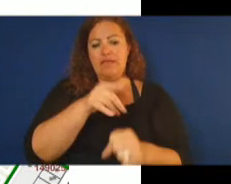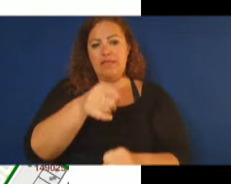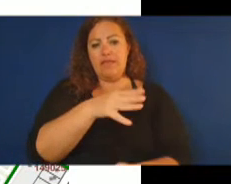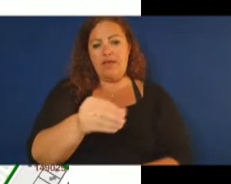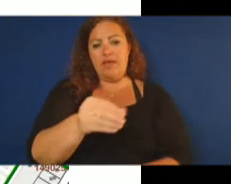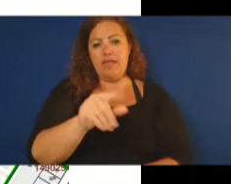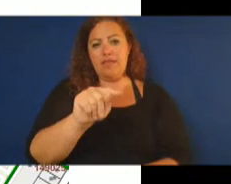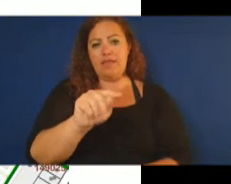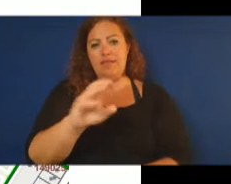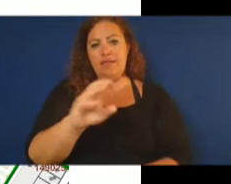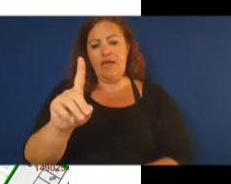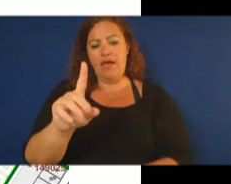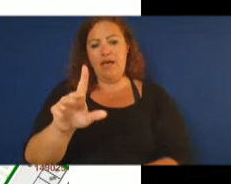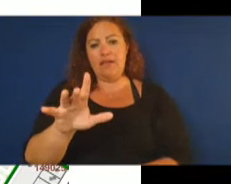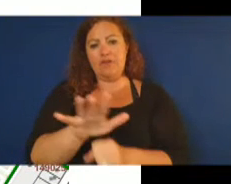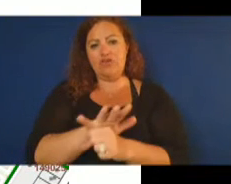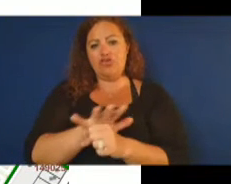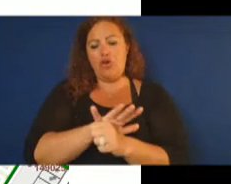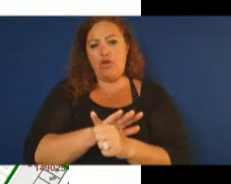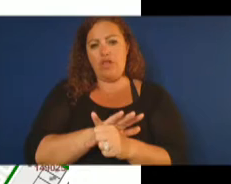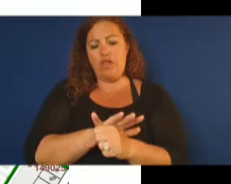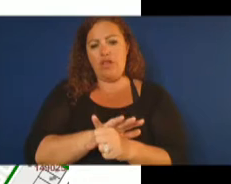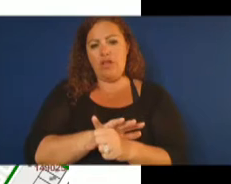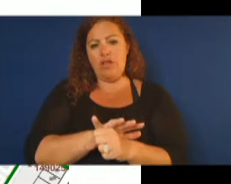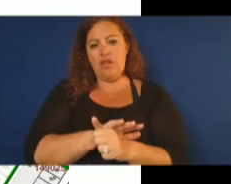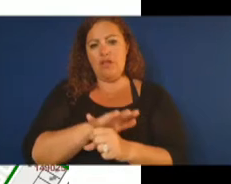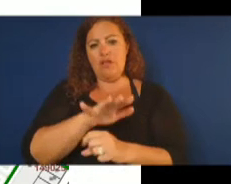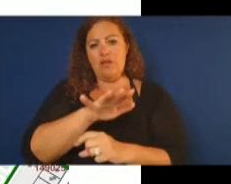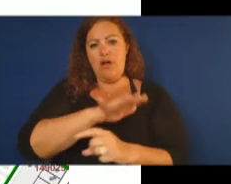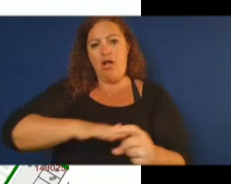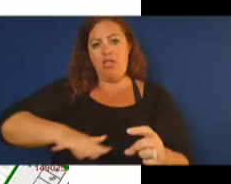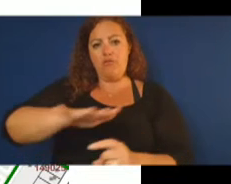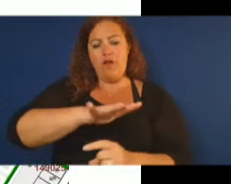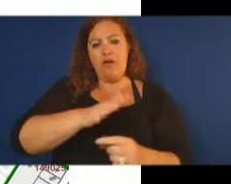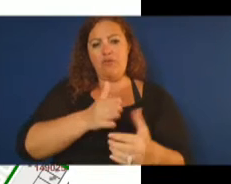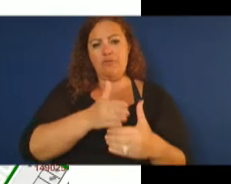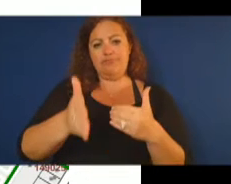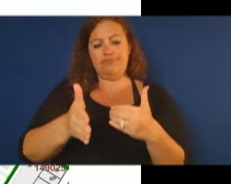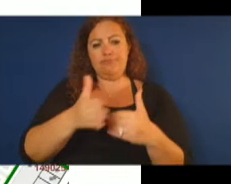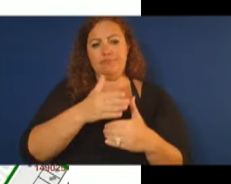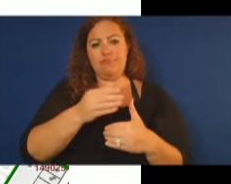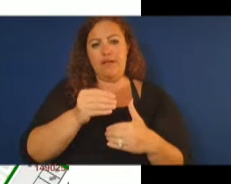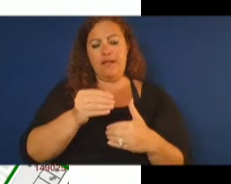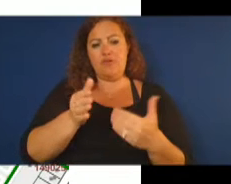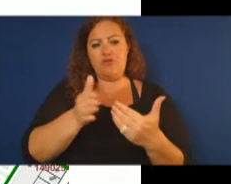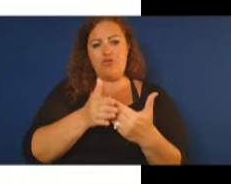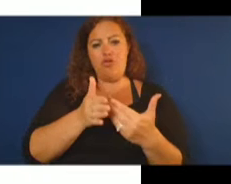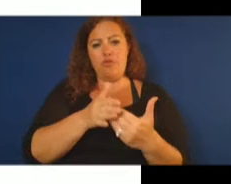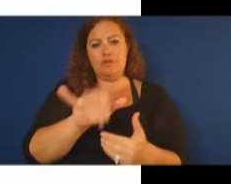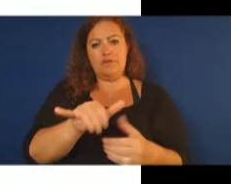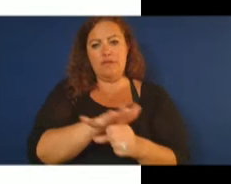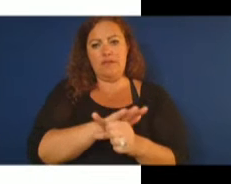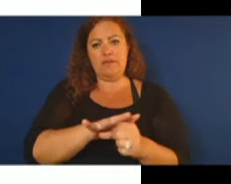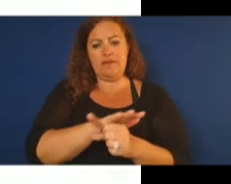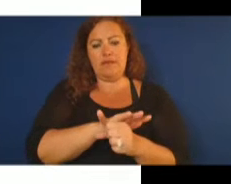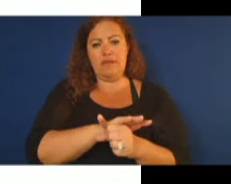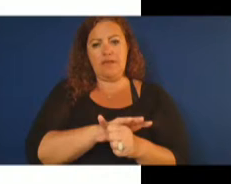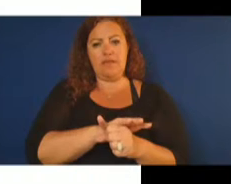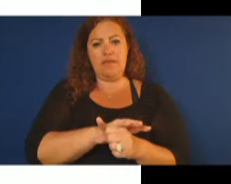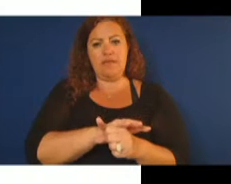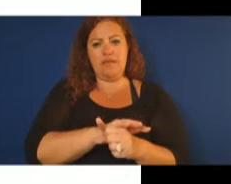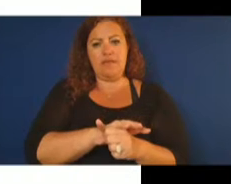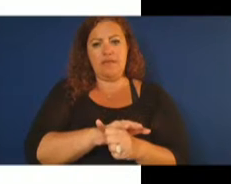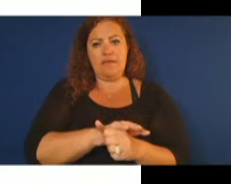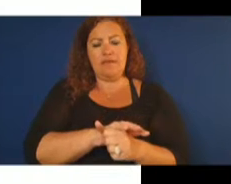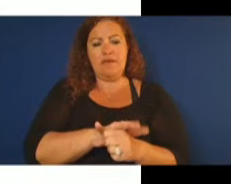zoning that uh is around the site adjacent to the site and in close proximity to the site uh the request